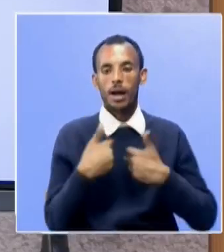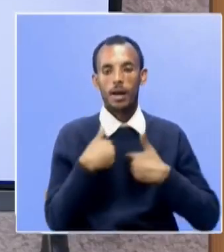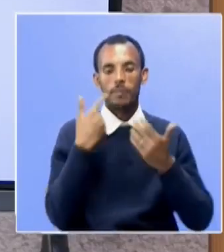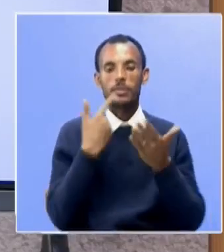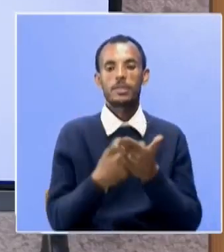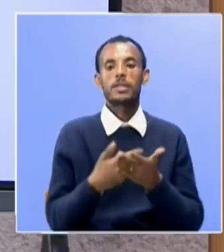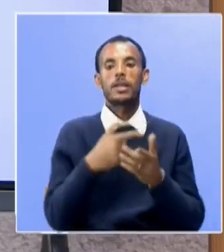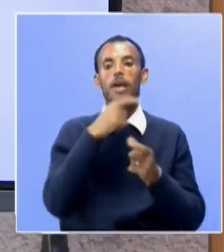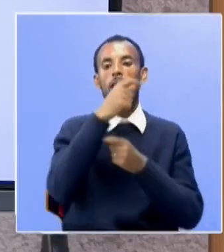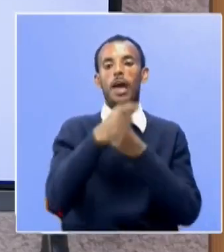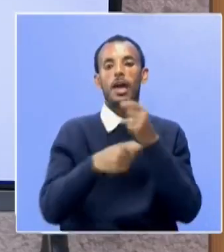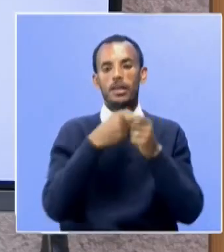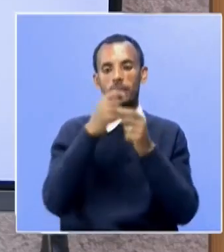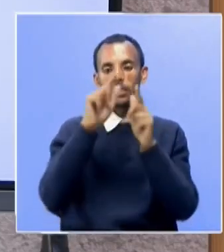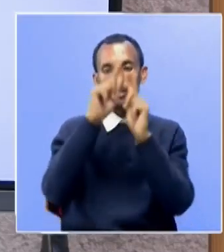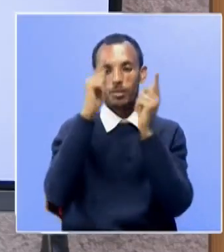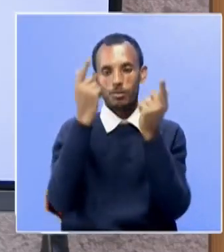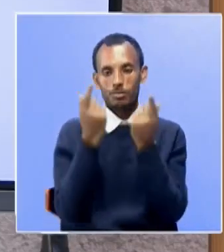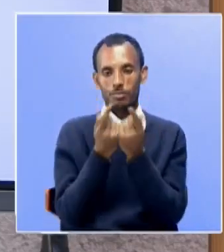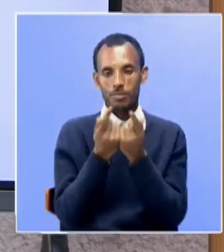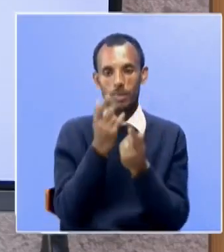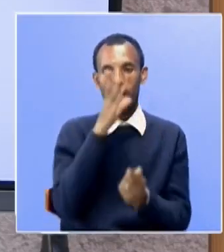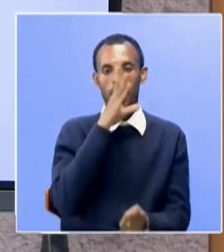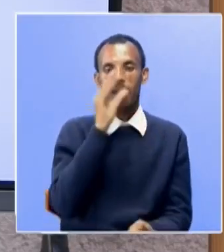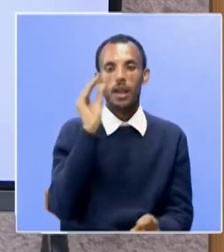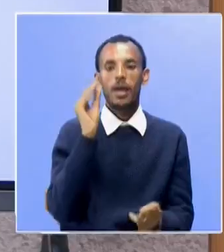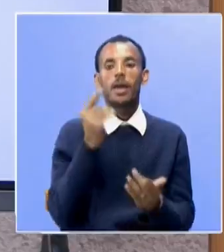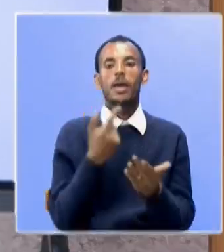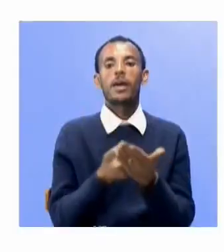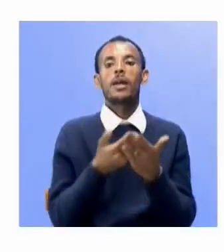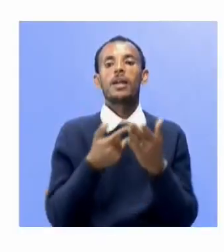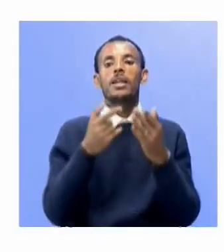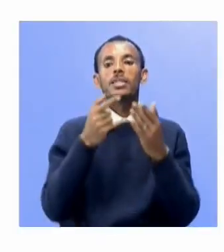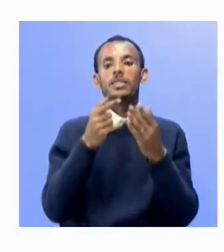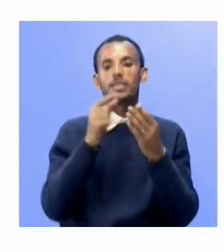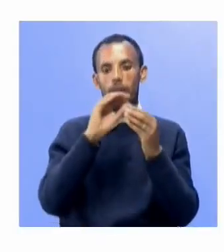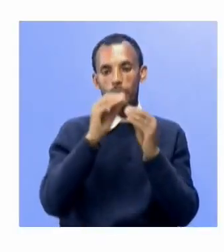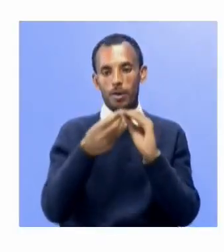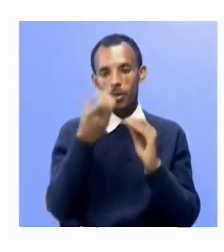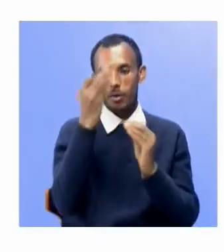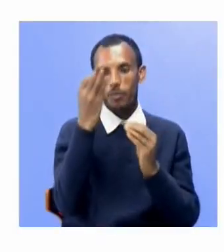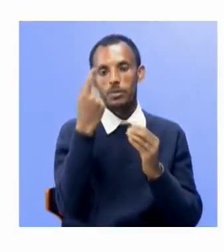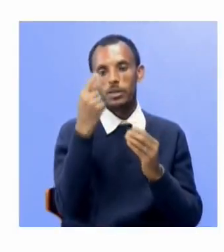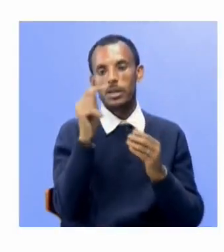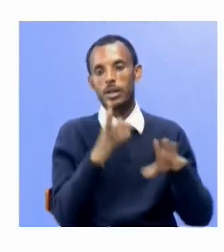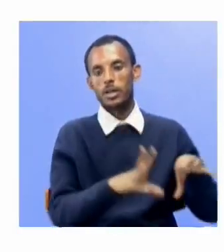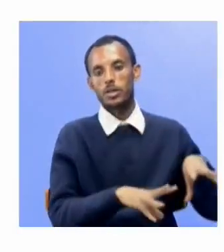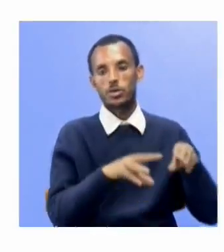groups. And here the number of students.